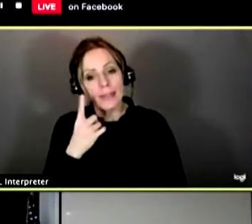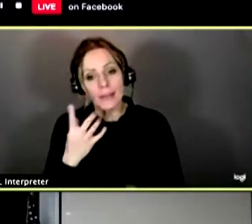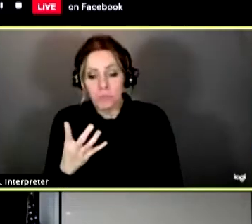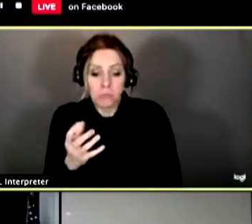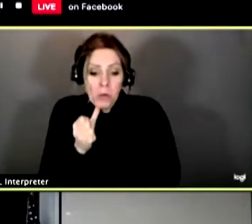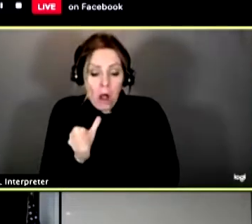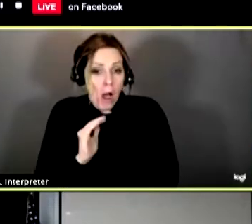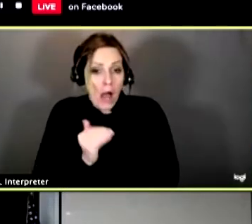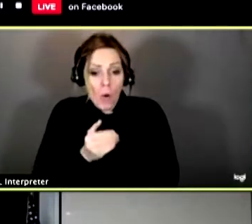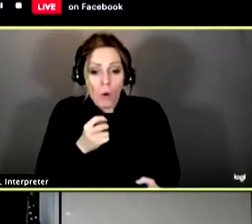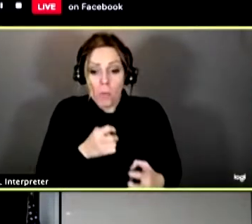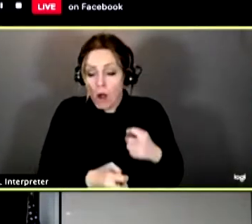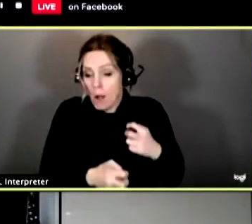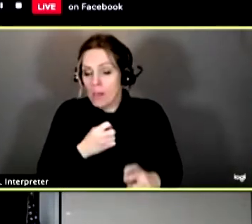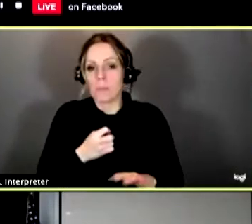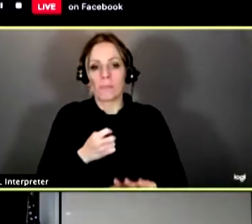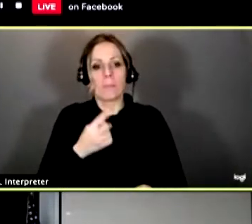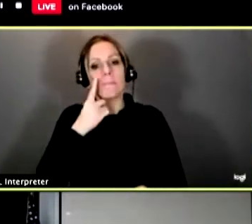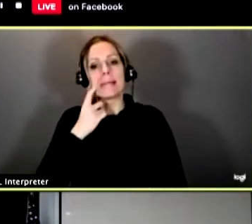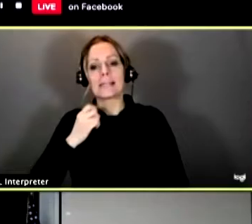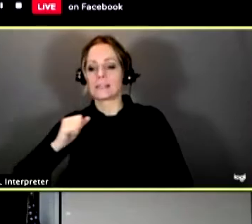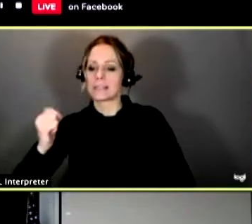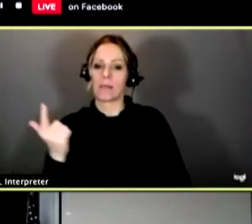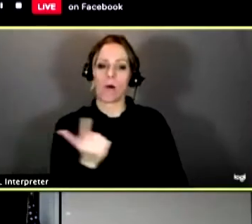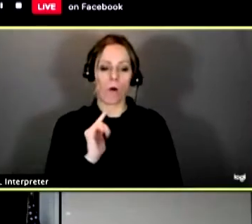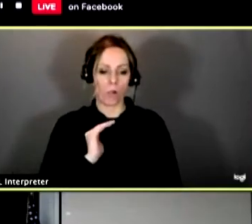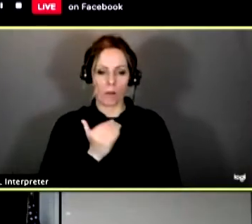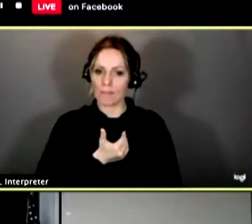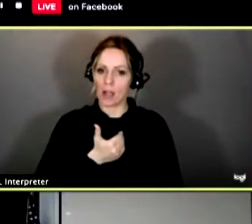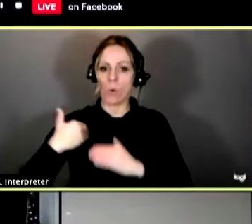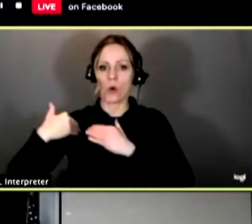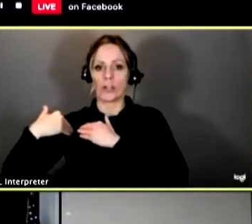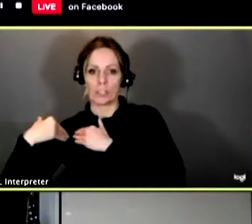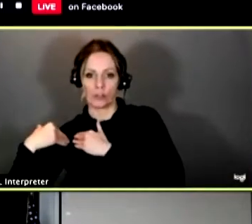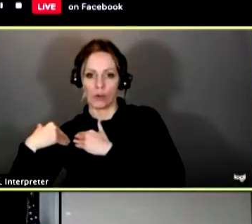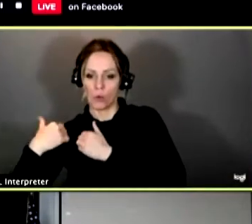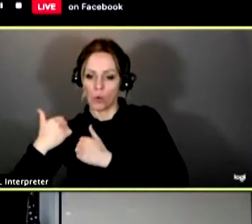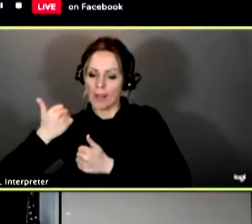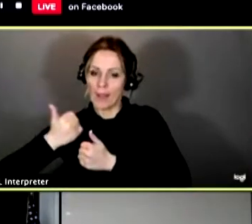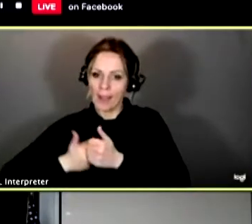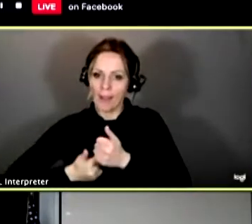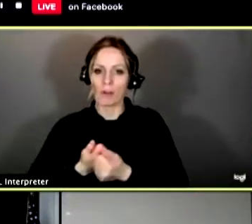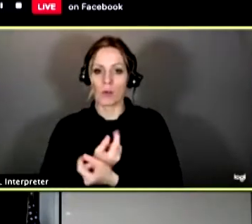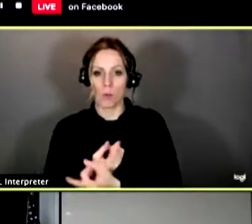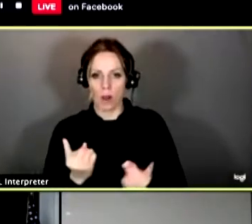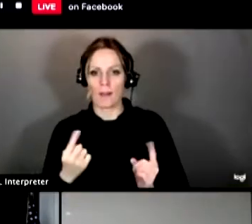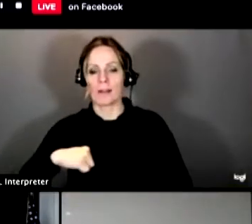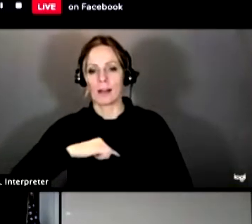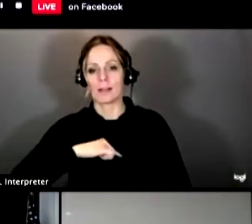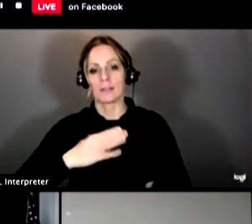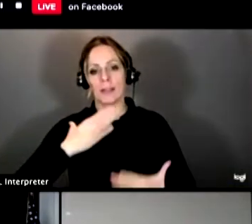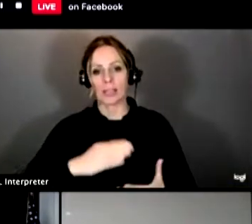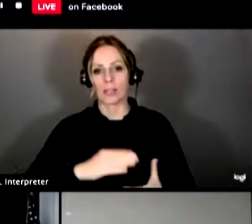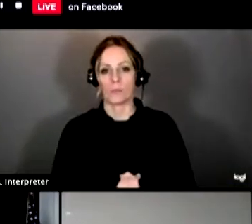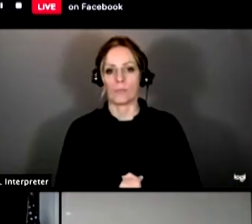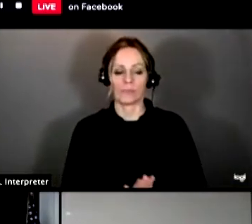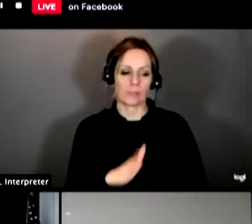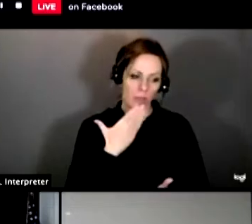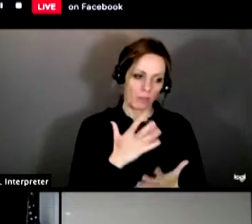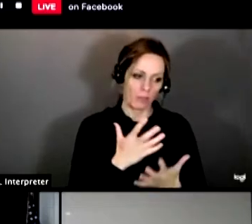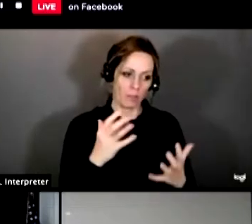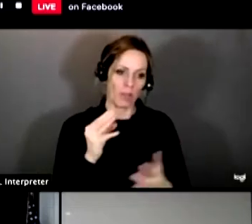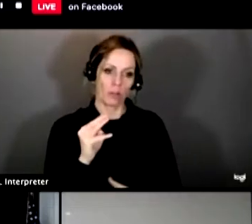problem, because it's all of our issue, every one of us. Thank you. Thank you very much, Maggie. As I mentioned,